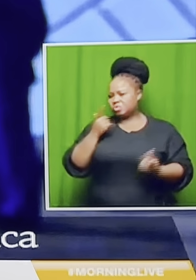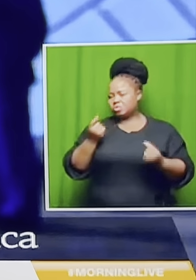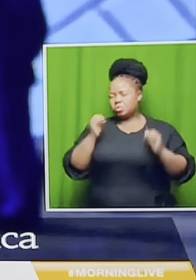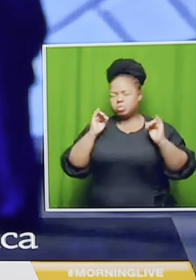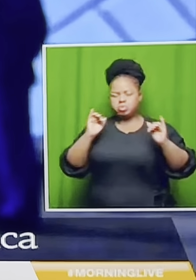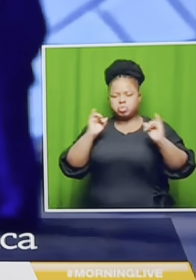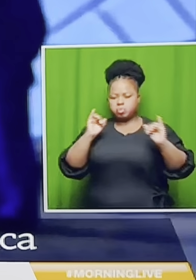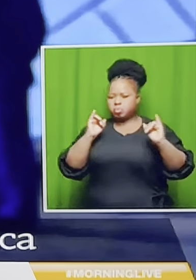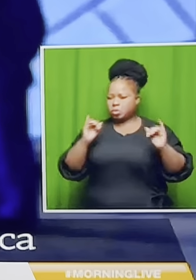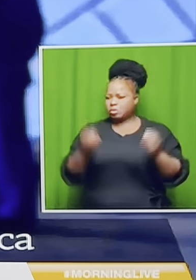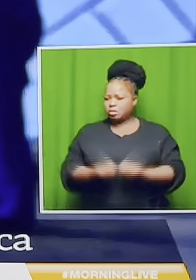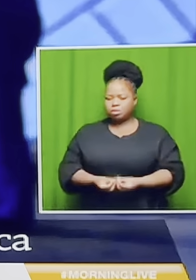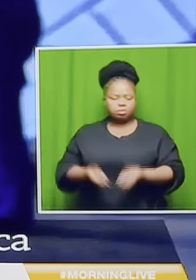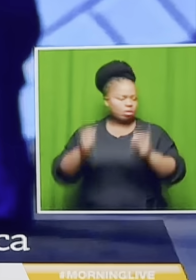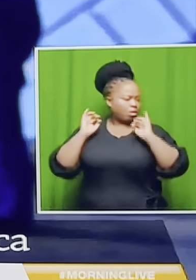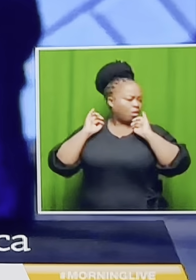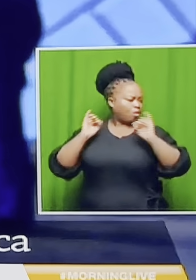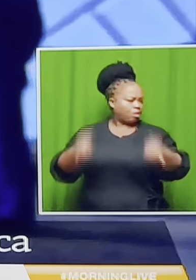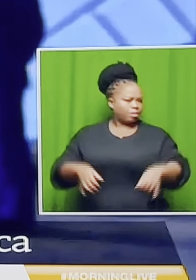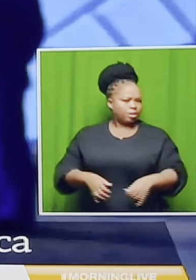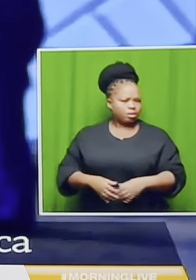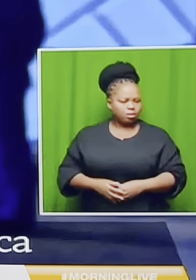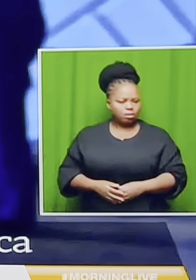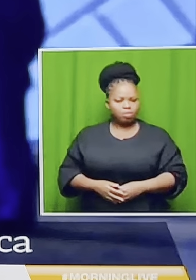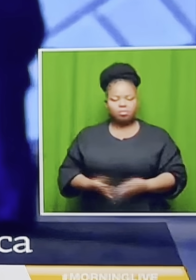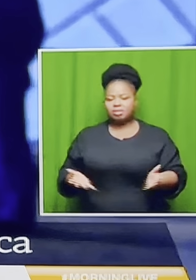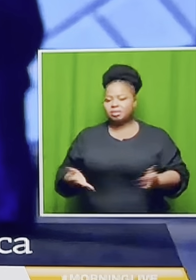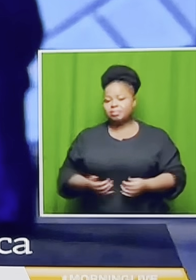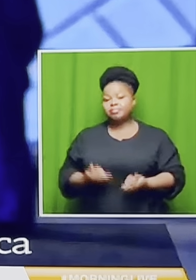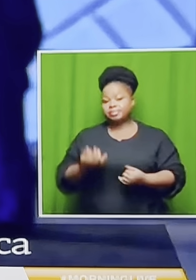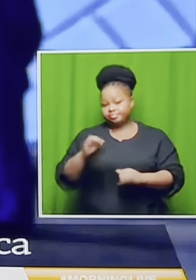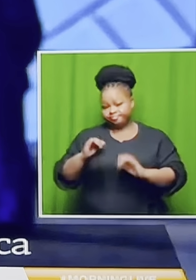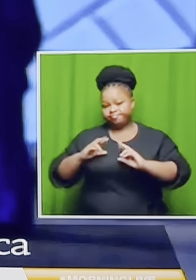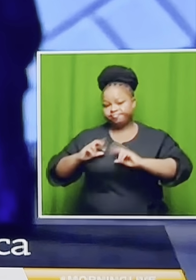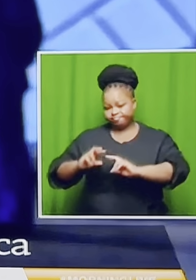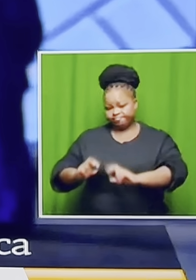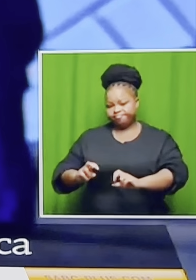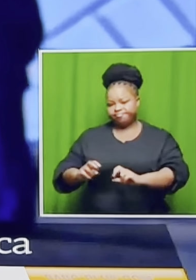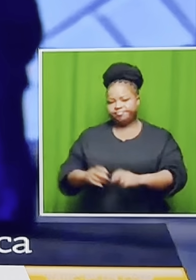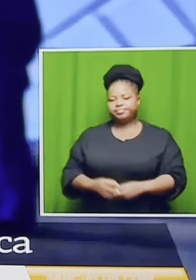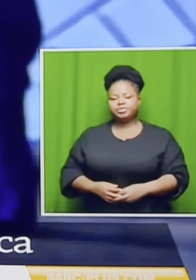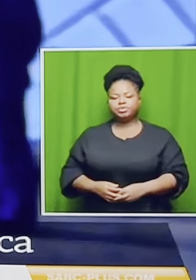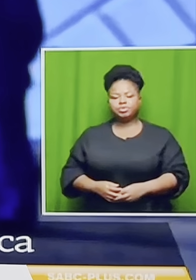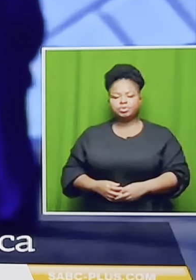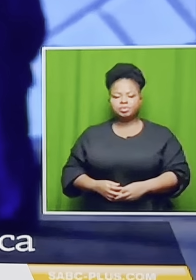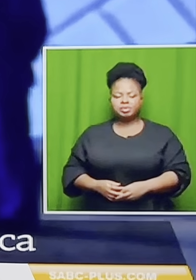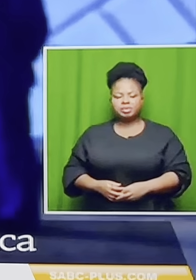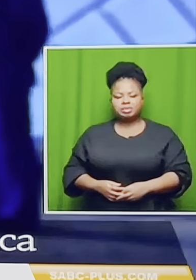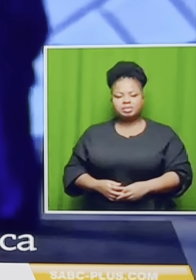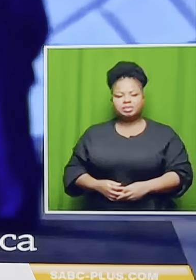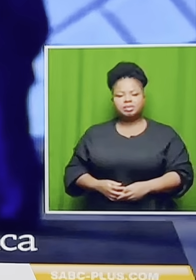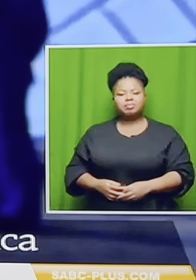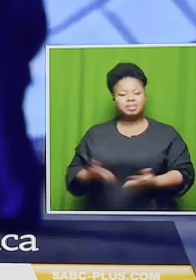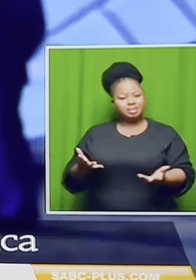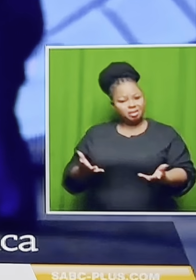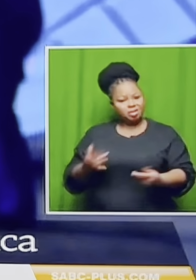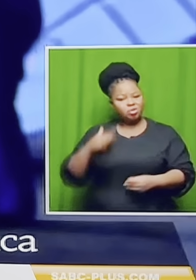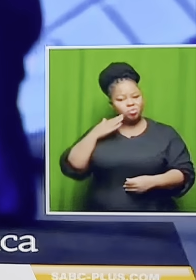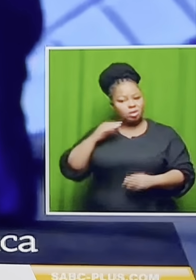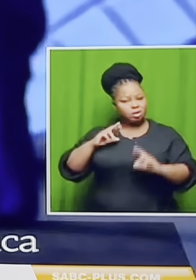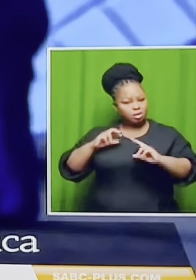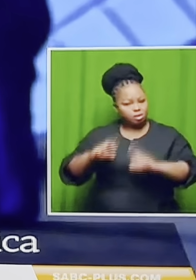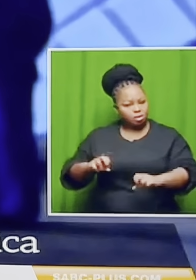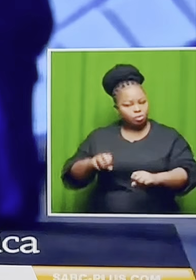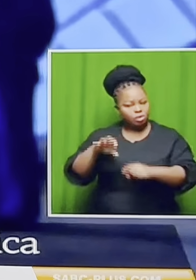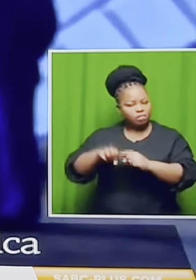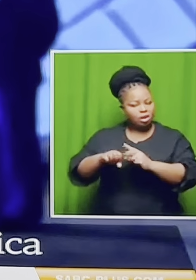things, horrible things. So that's under investigation right now. We're making determination. And until such time as we find